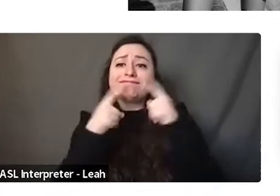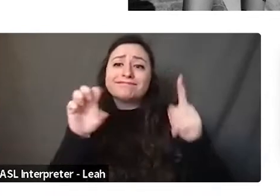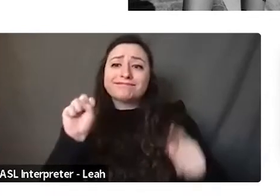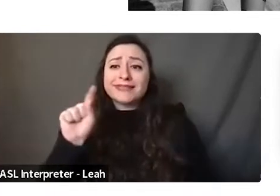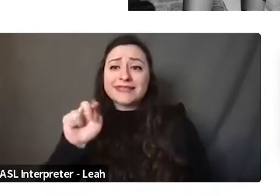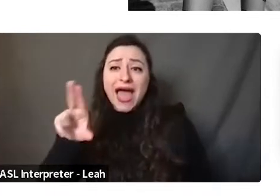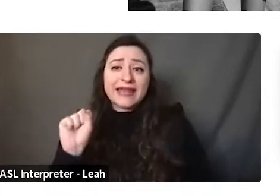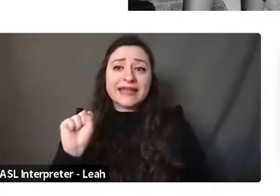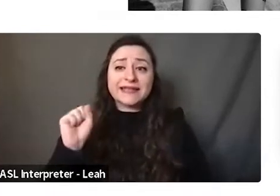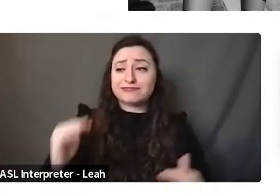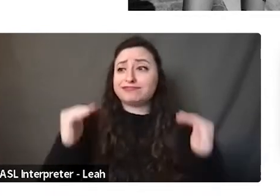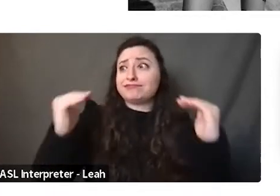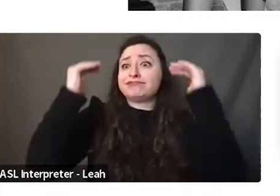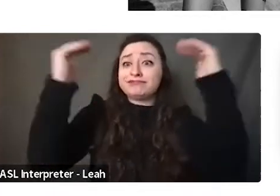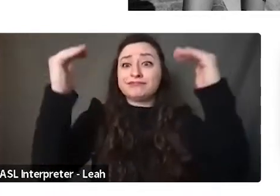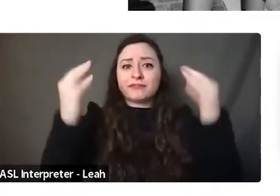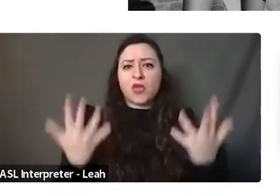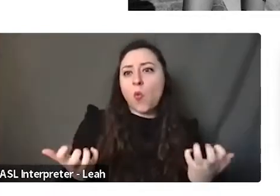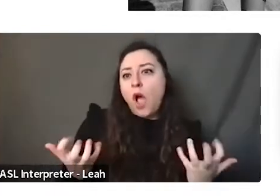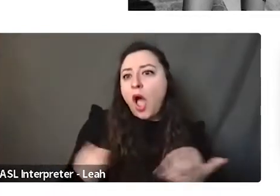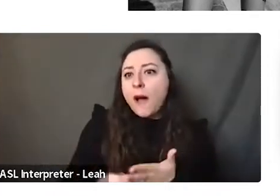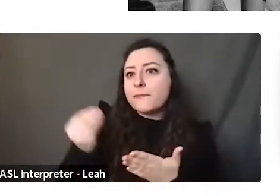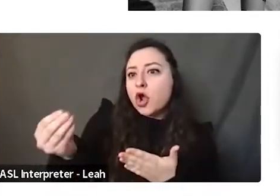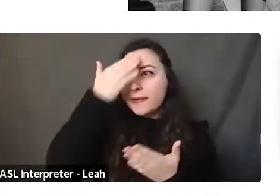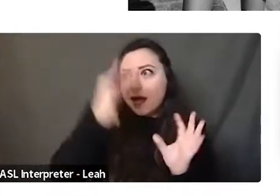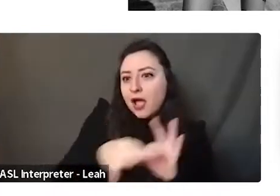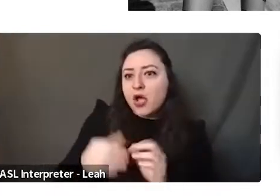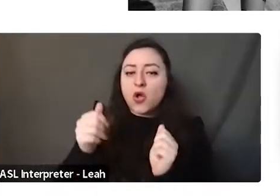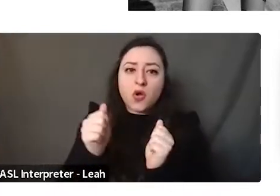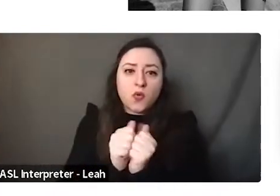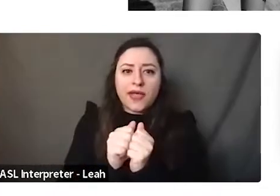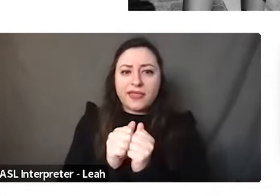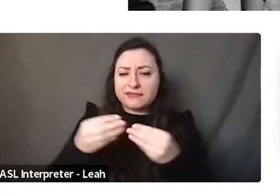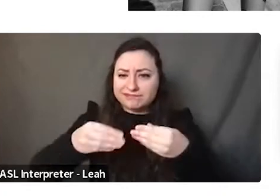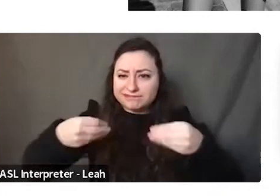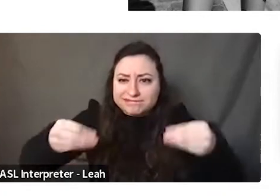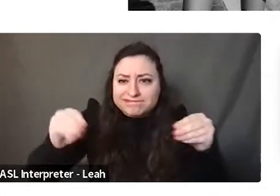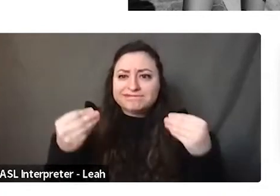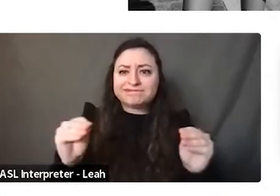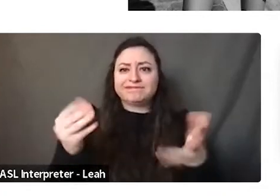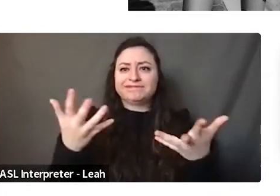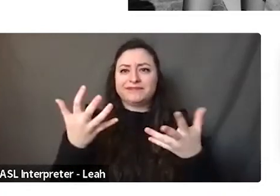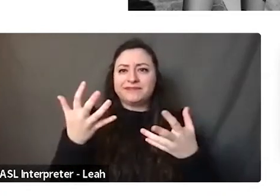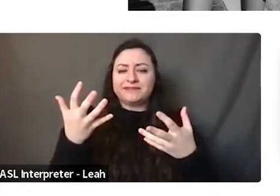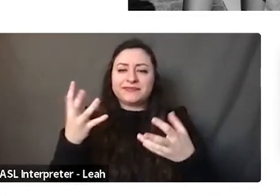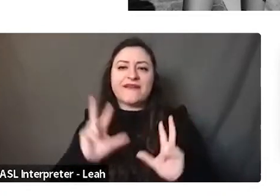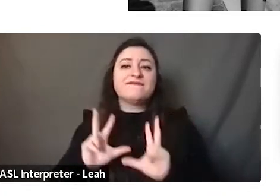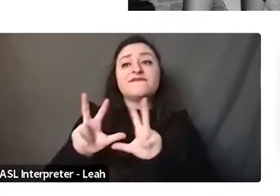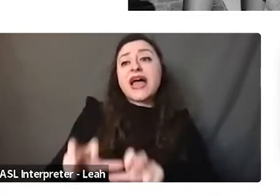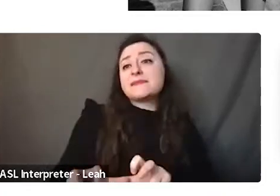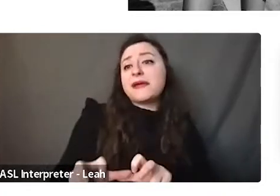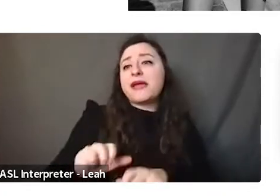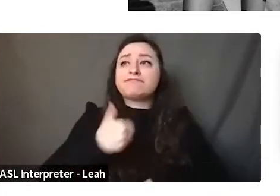of desire for purchasing leather because it's also associated with durability. It's associated with this investment that you're making for